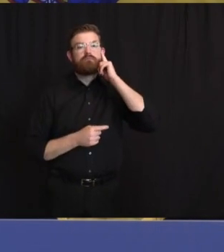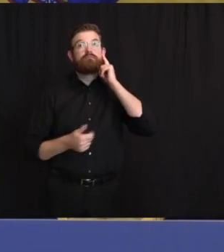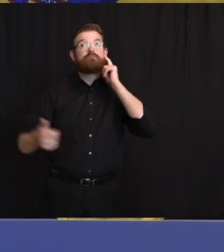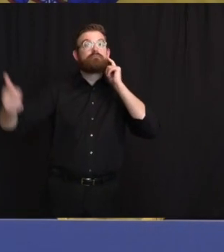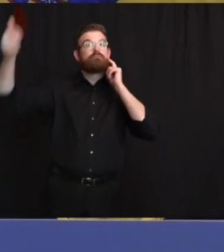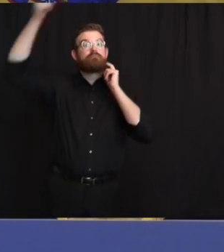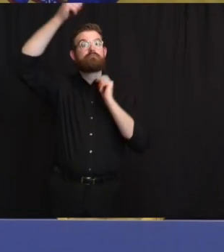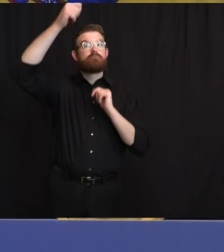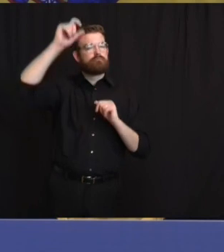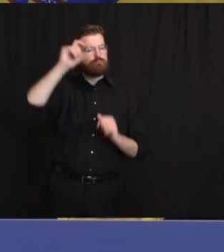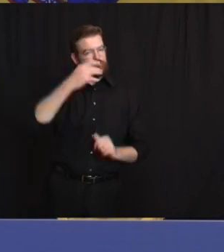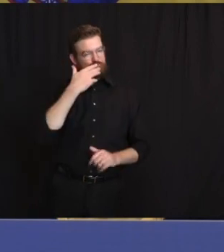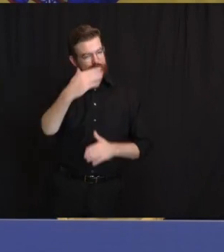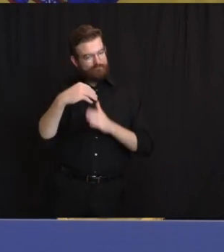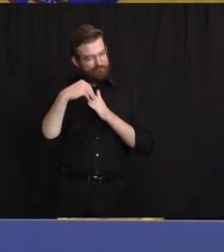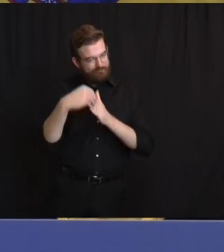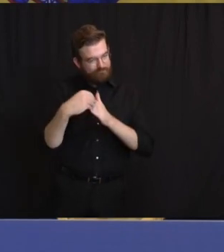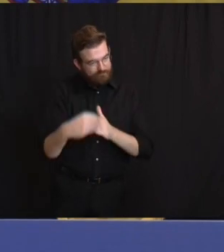things. I mean, my God,